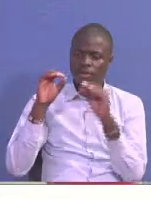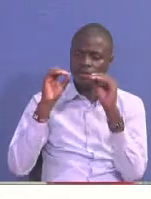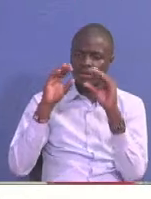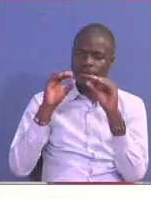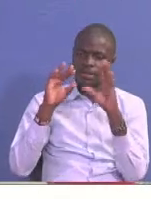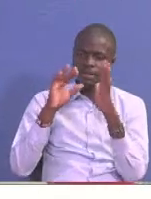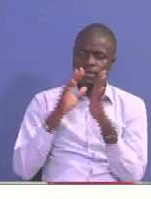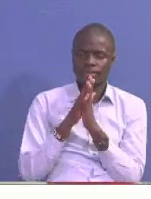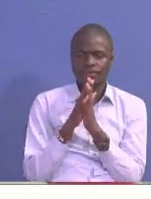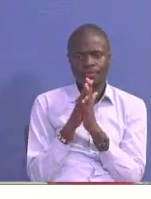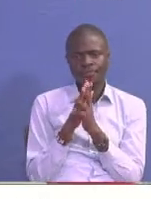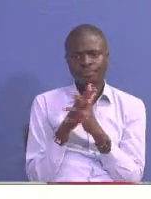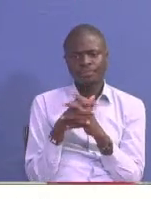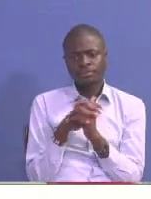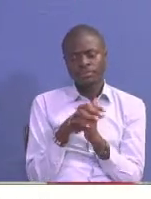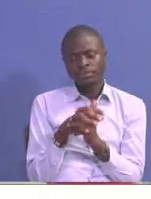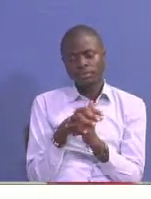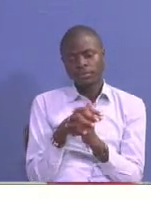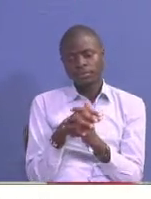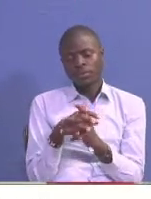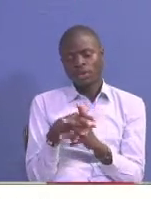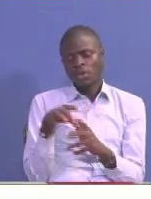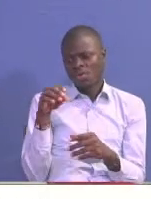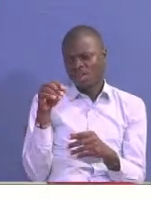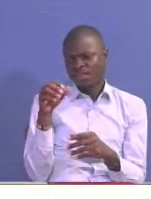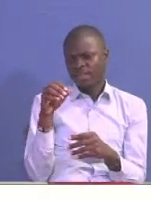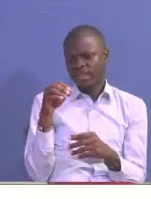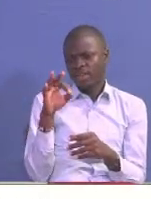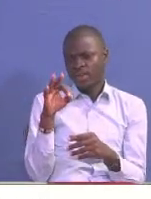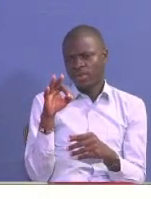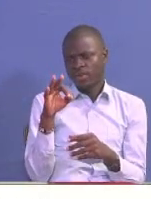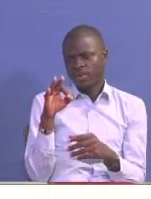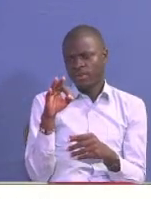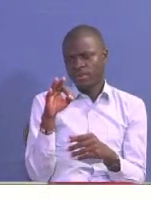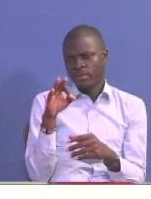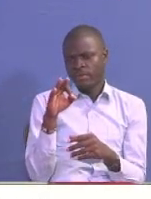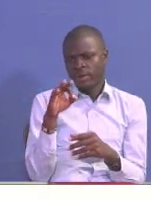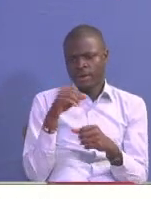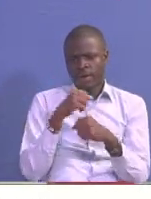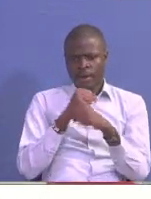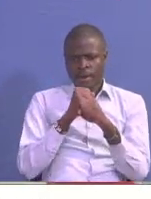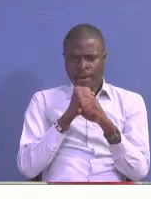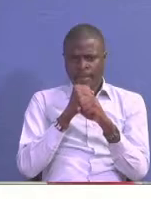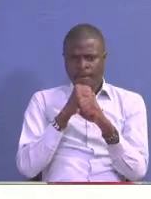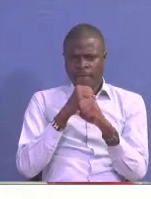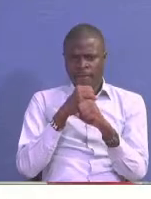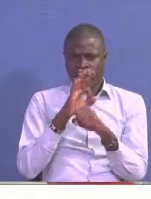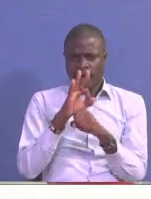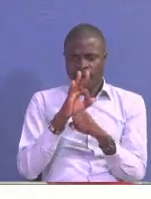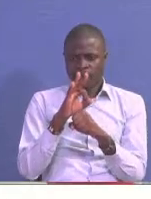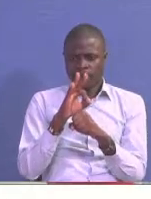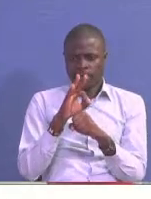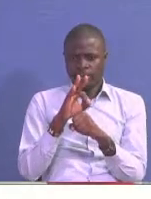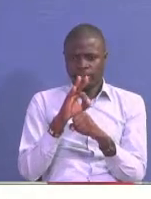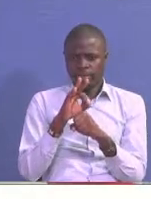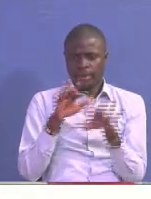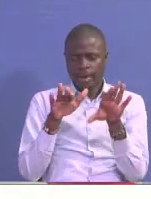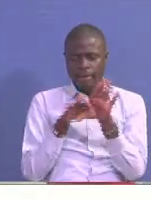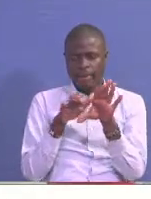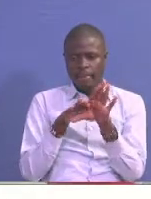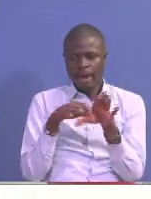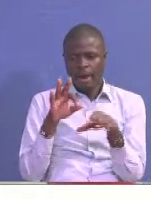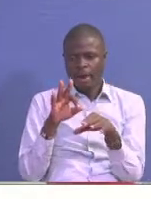teaching, of course the qualifications, the performance of the members of